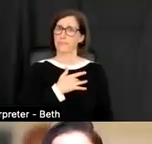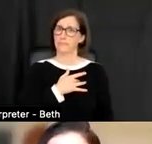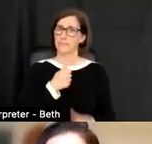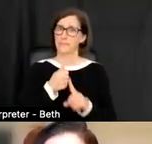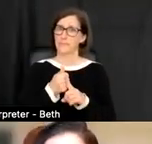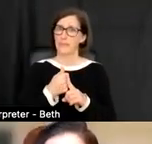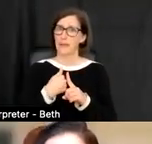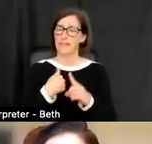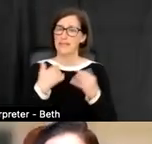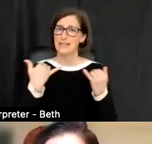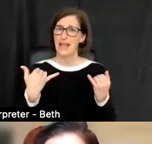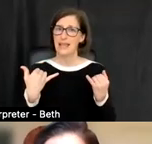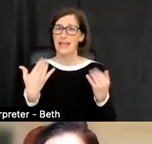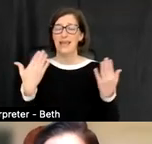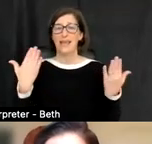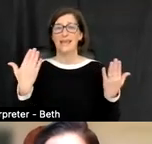we just want to invite a little bit of